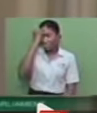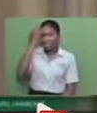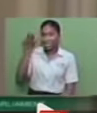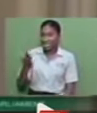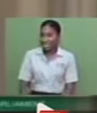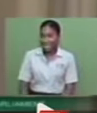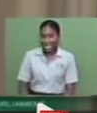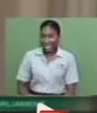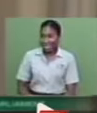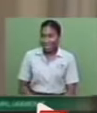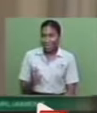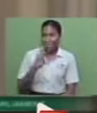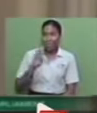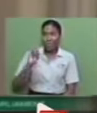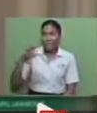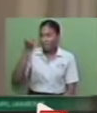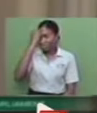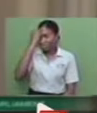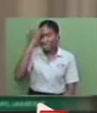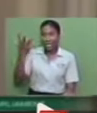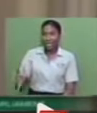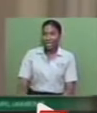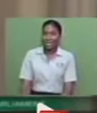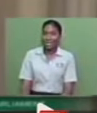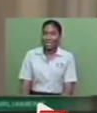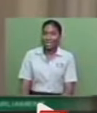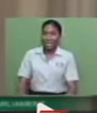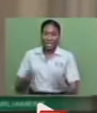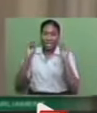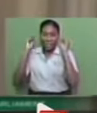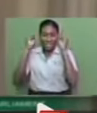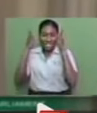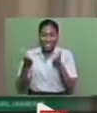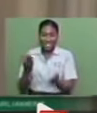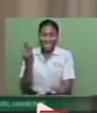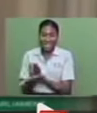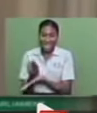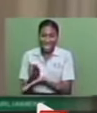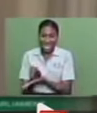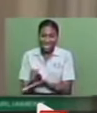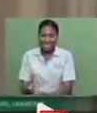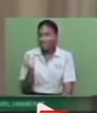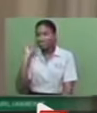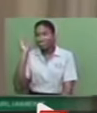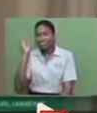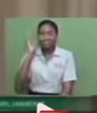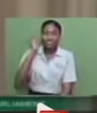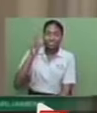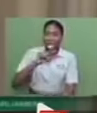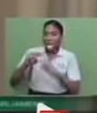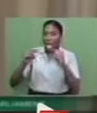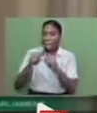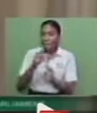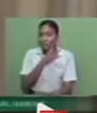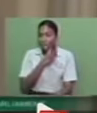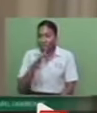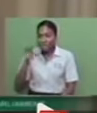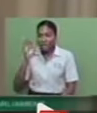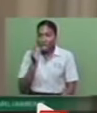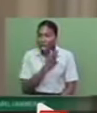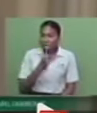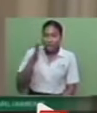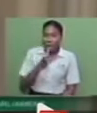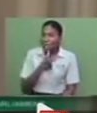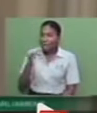is incredible that this Minister of Finance will come to talk here about agriculture. Imagine the minister is telling this